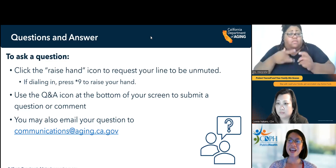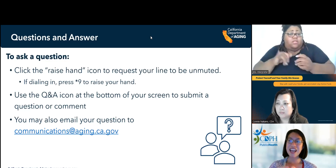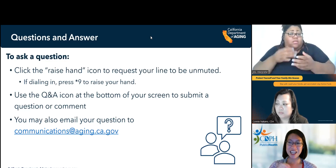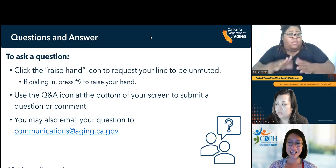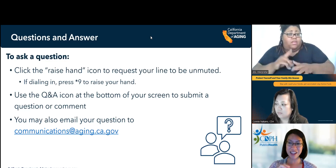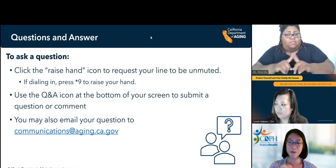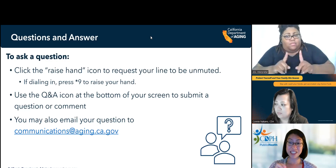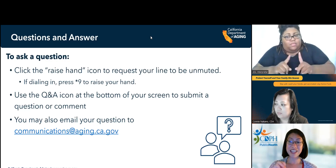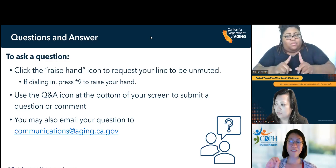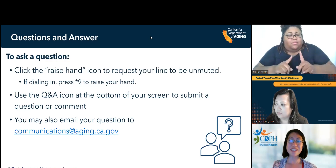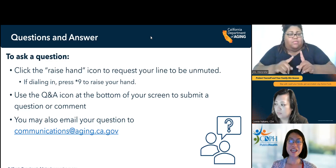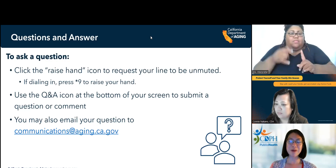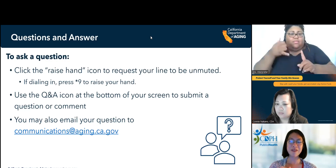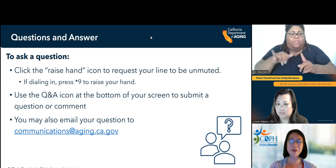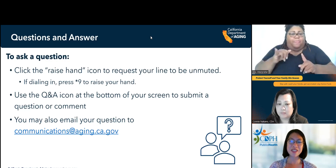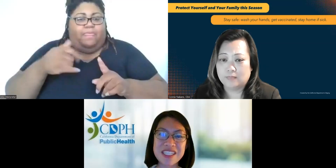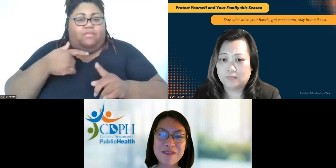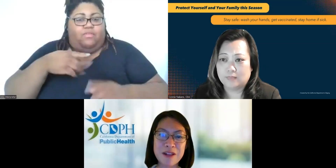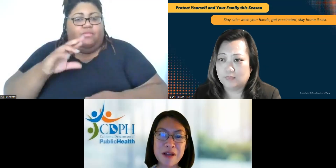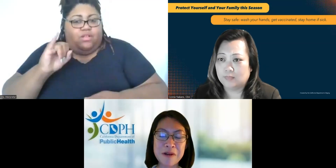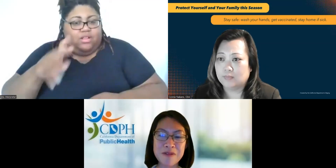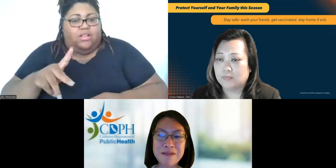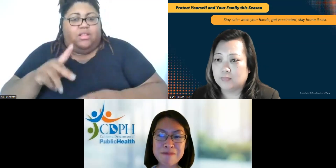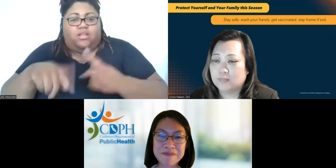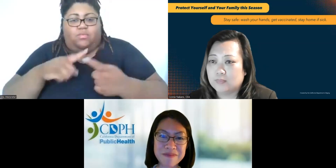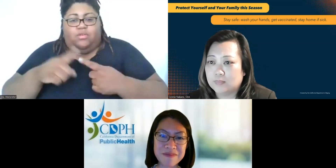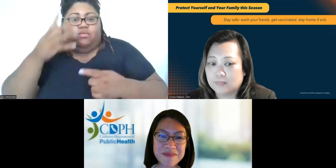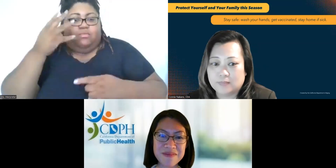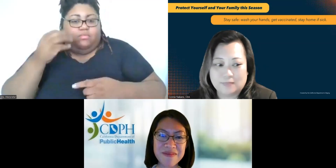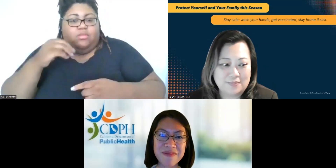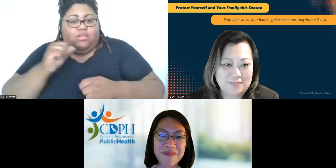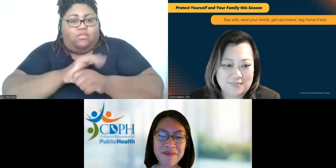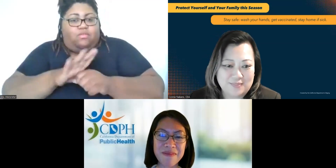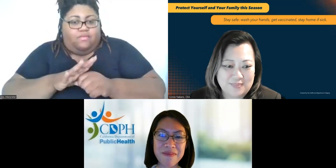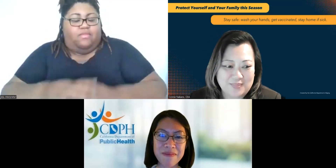is a risk every time you have COVID to develop long COVID.